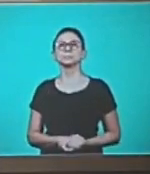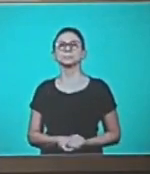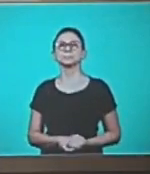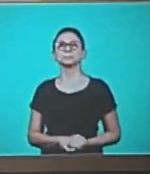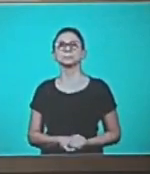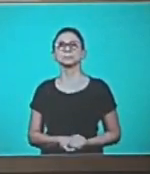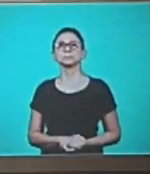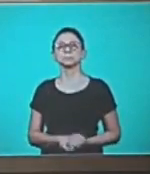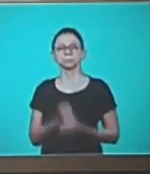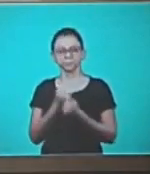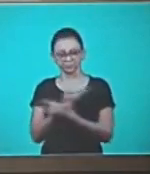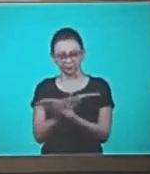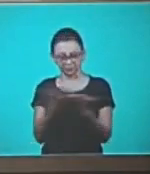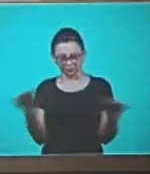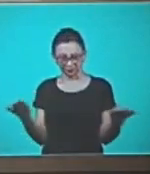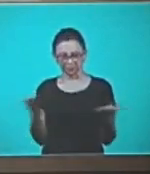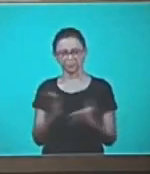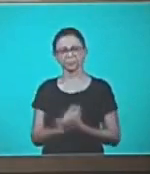I'd like to